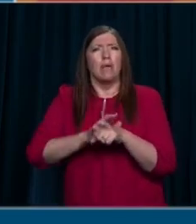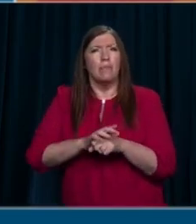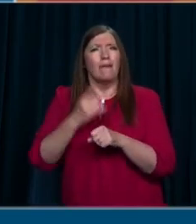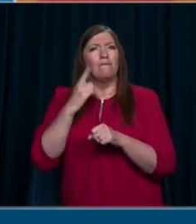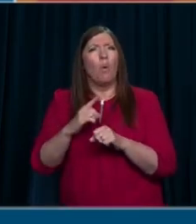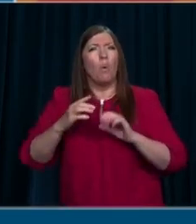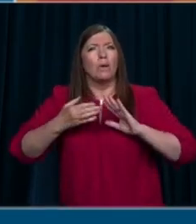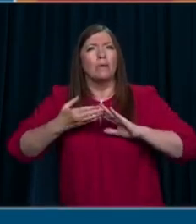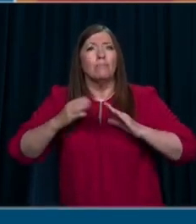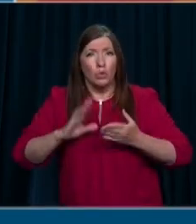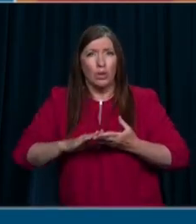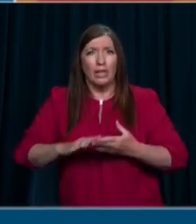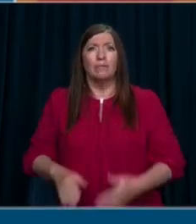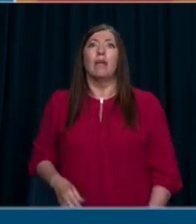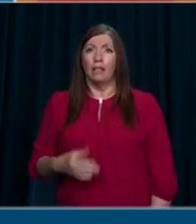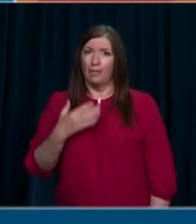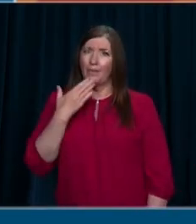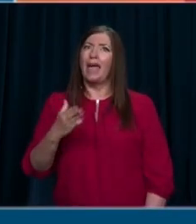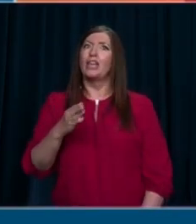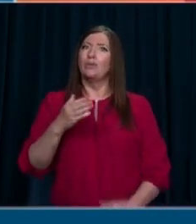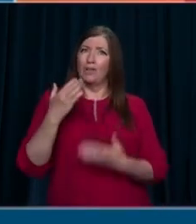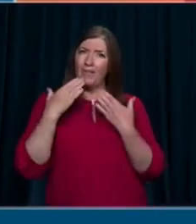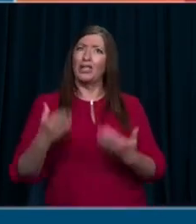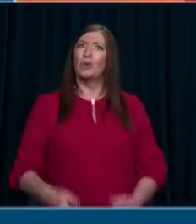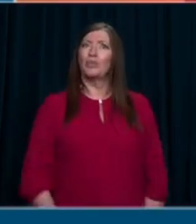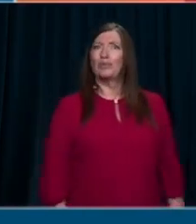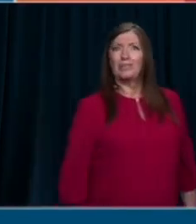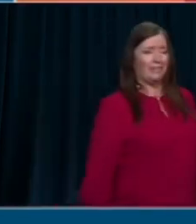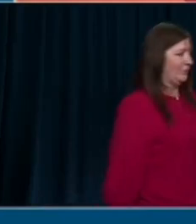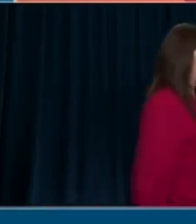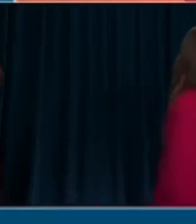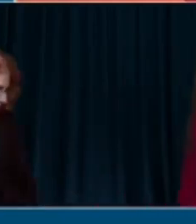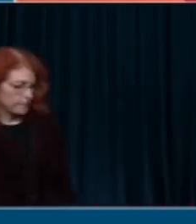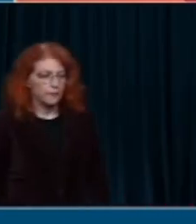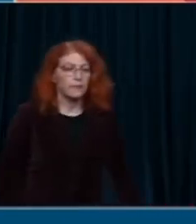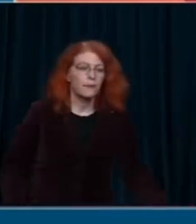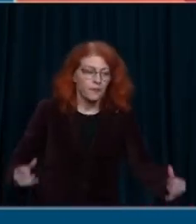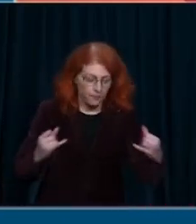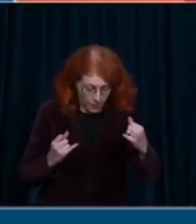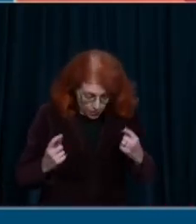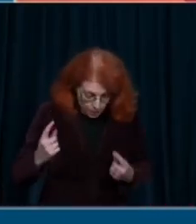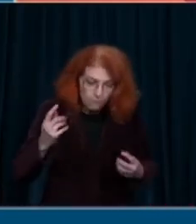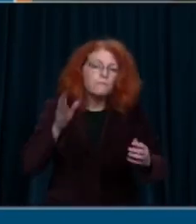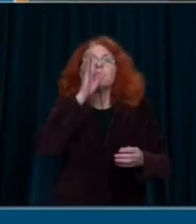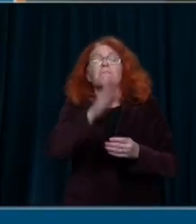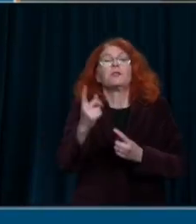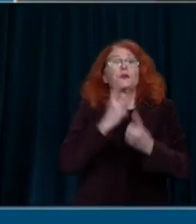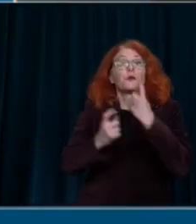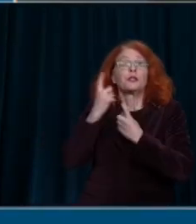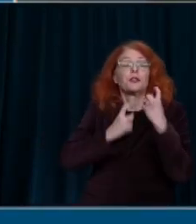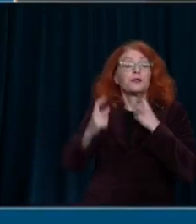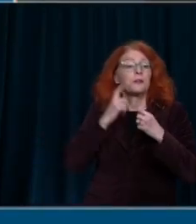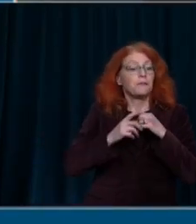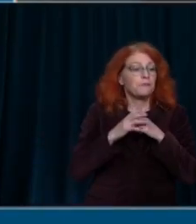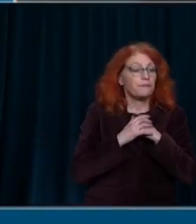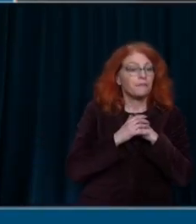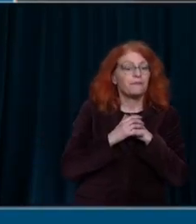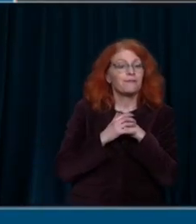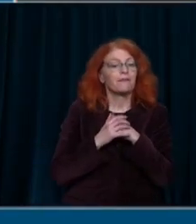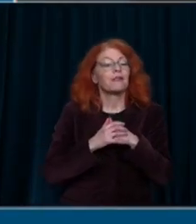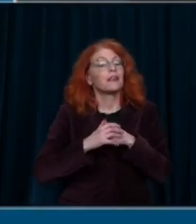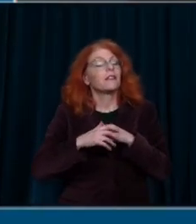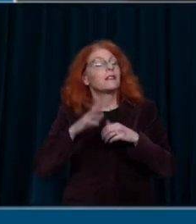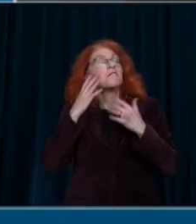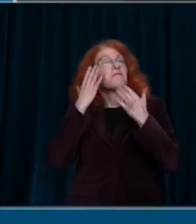community. Thank you, sir. Thank you. Stand with me, Arizona. And let's get right to questions. Dr. Jasser, we'll start with you on the